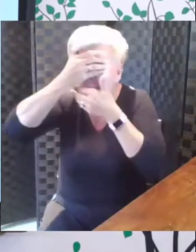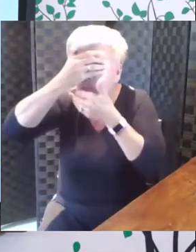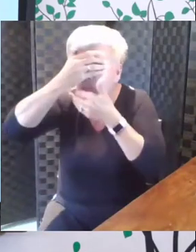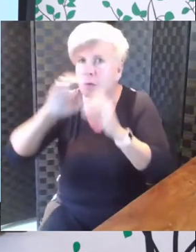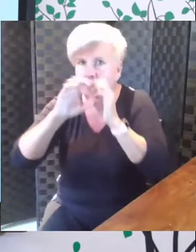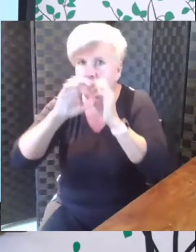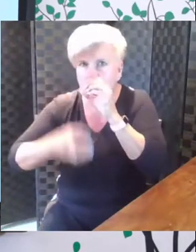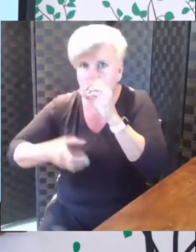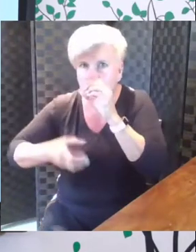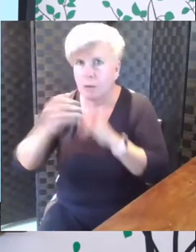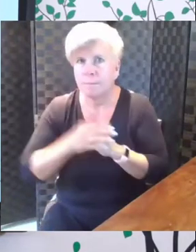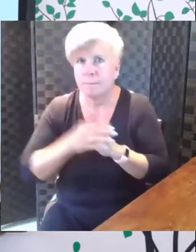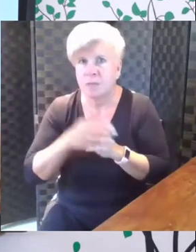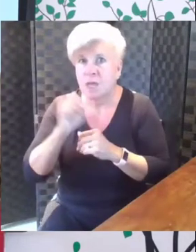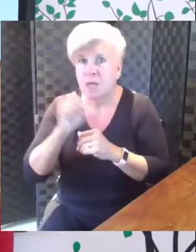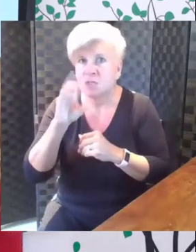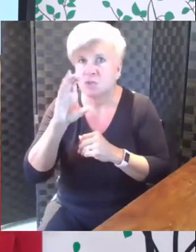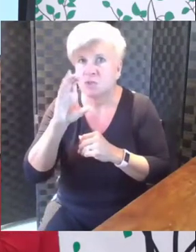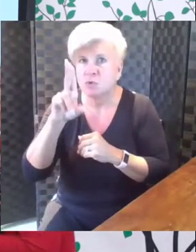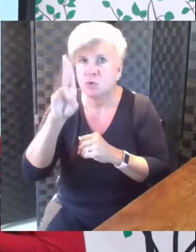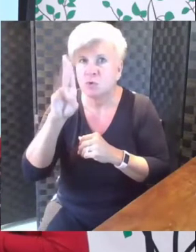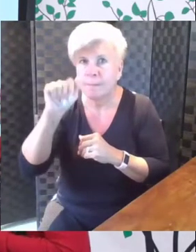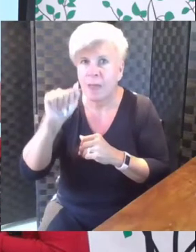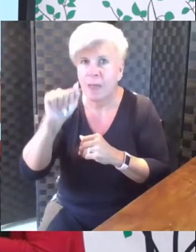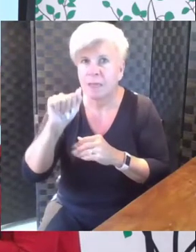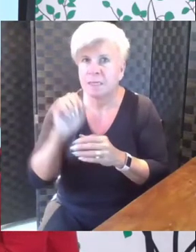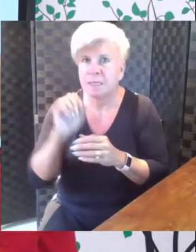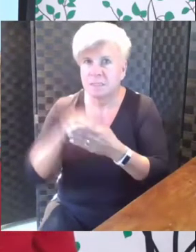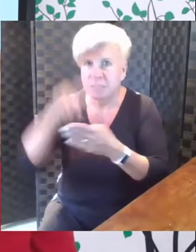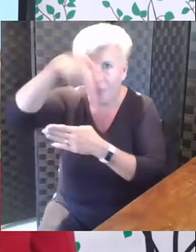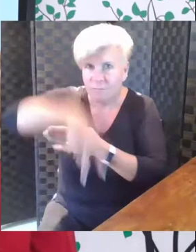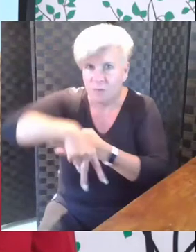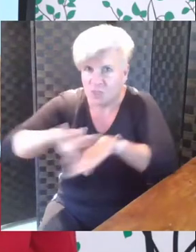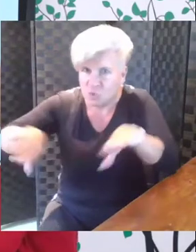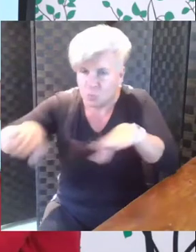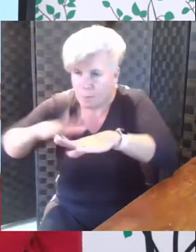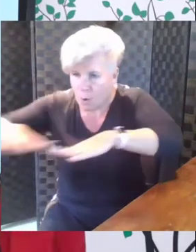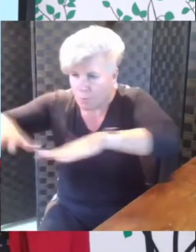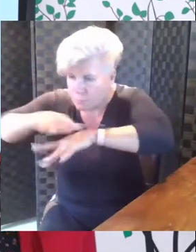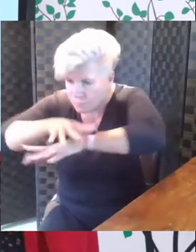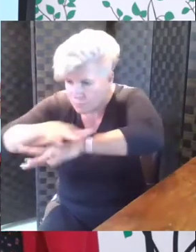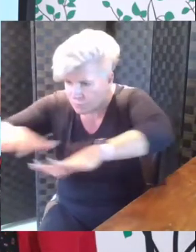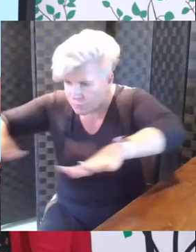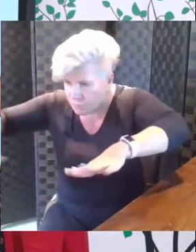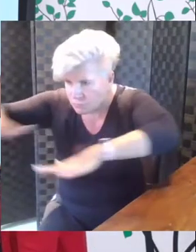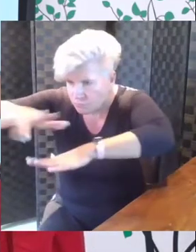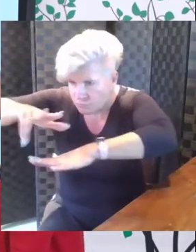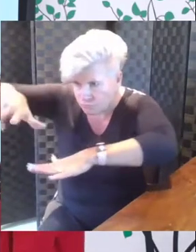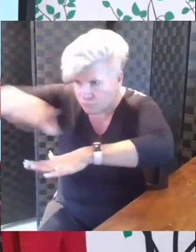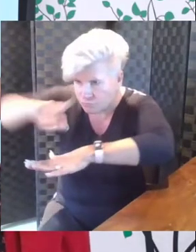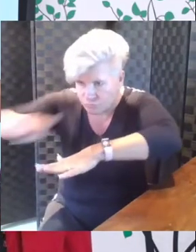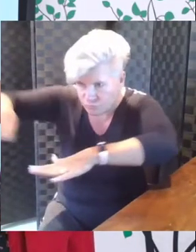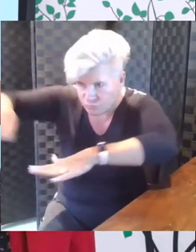It actually says a scuba diver swims over a coral reef. So that's what coral reef looks like.